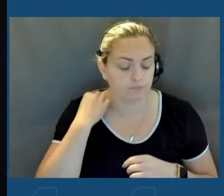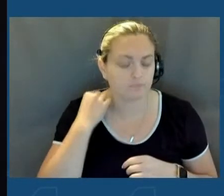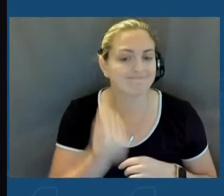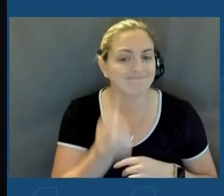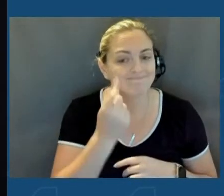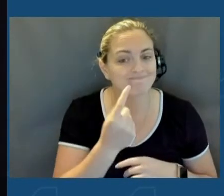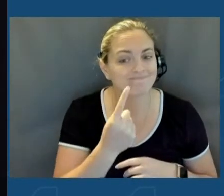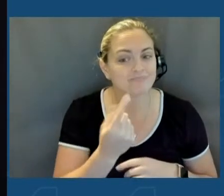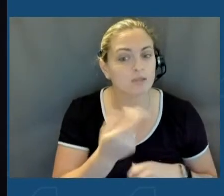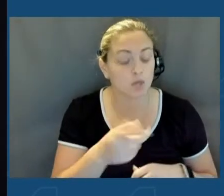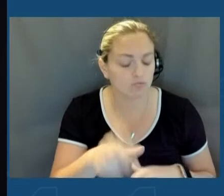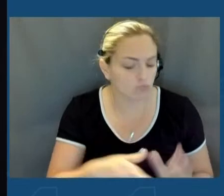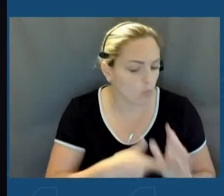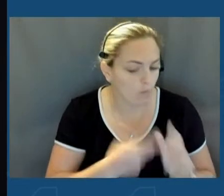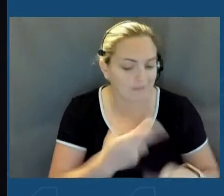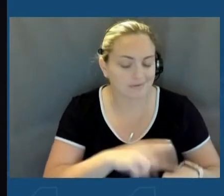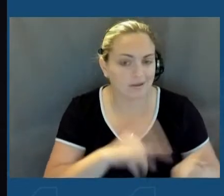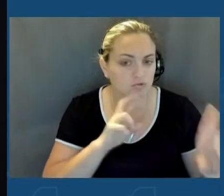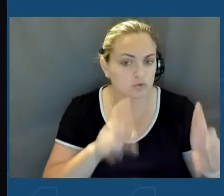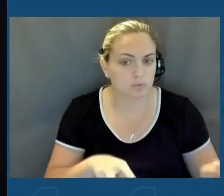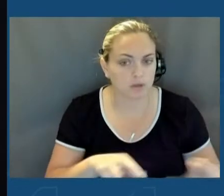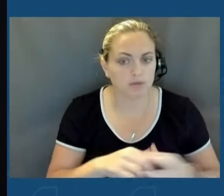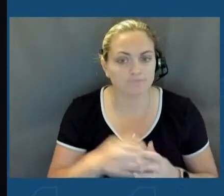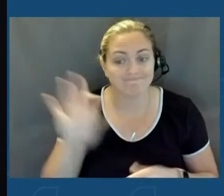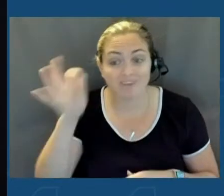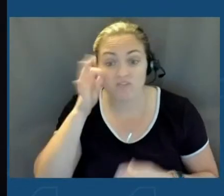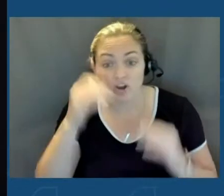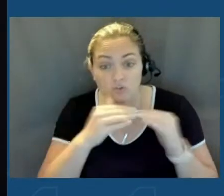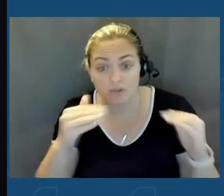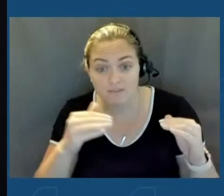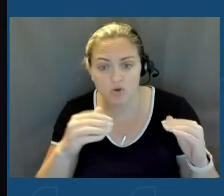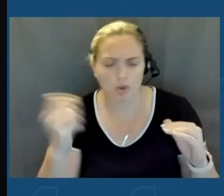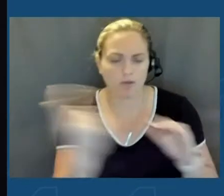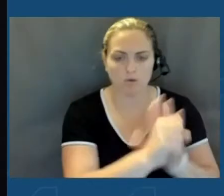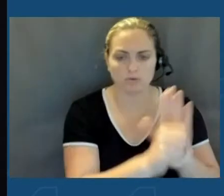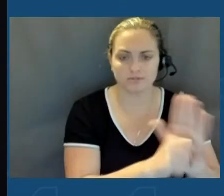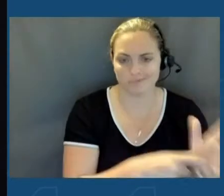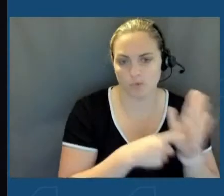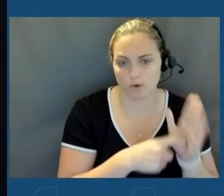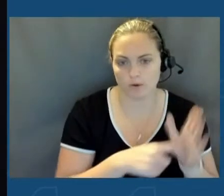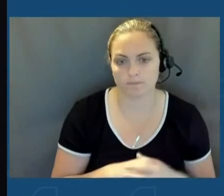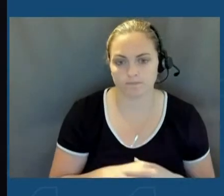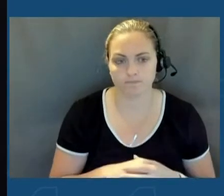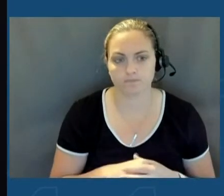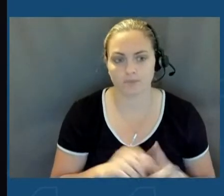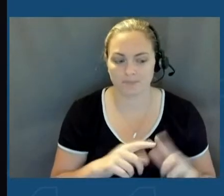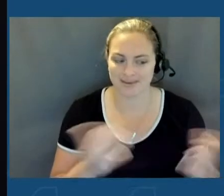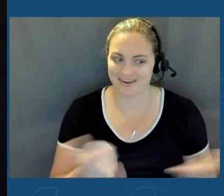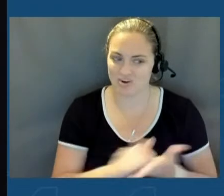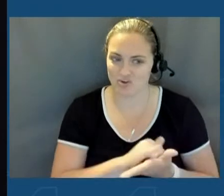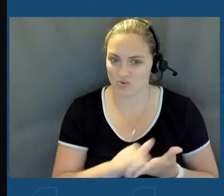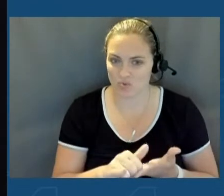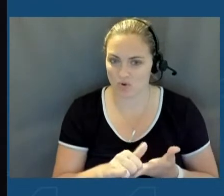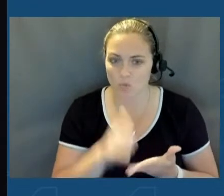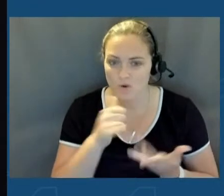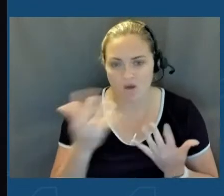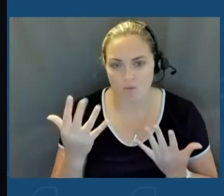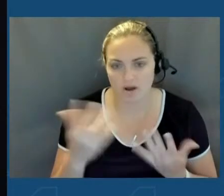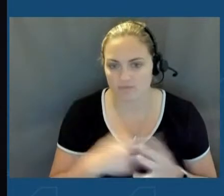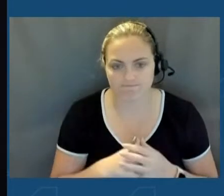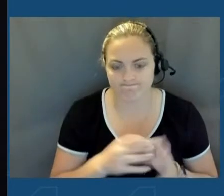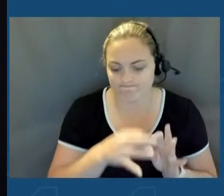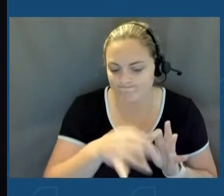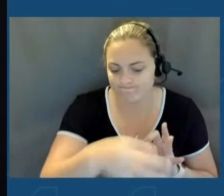national response at the federal level and from each and every state. But here in New York, we don't wait.